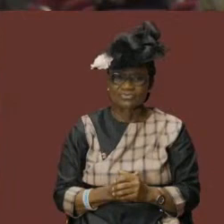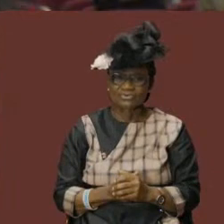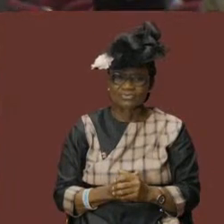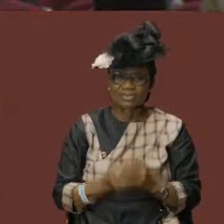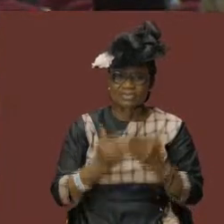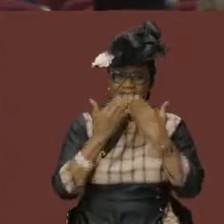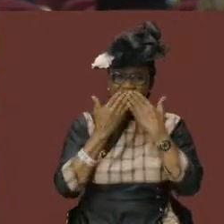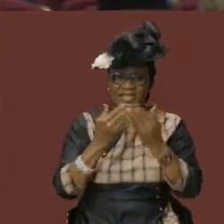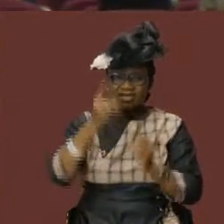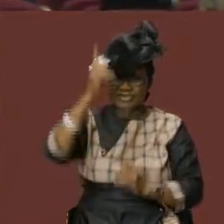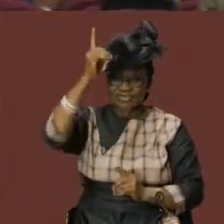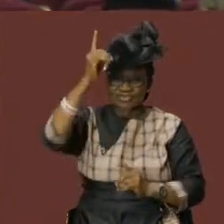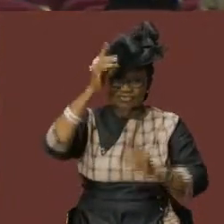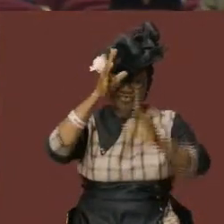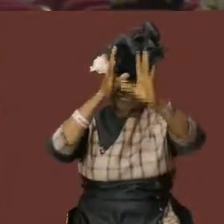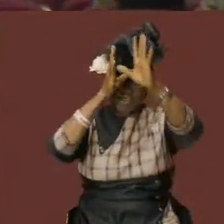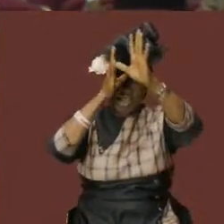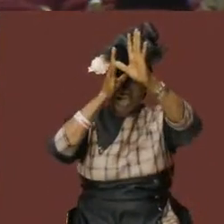Thank you, Father.